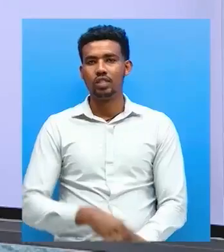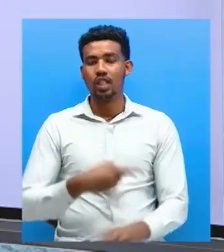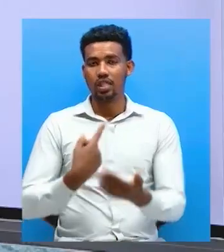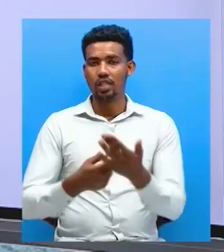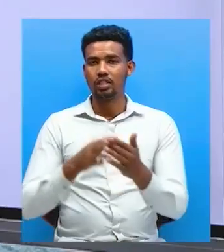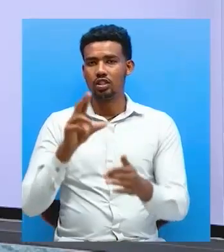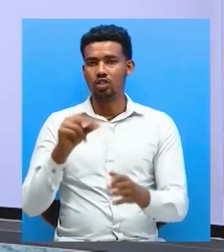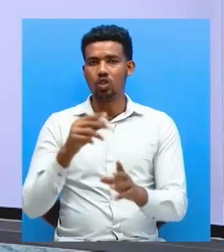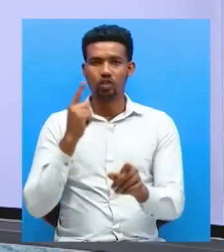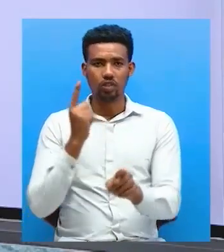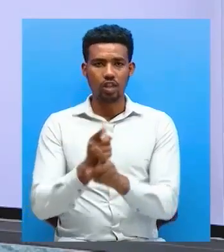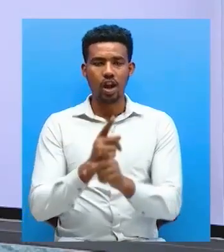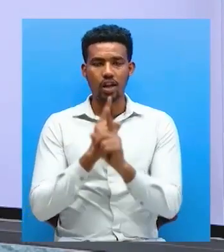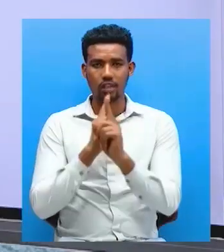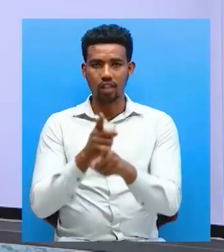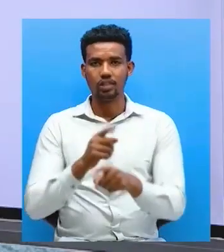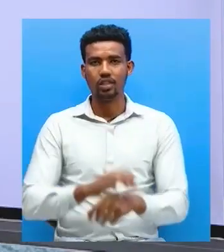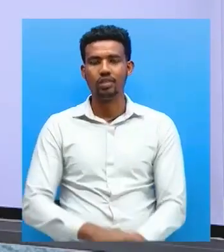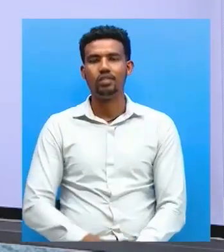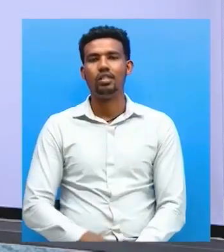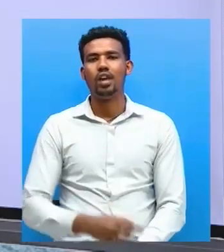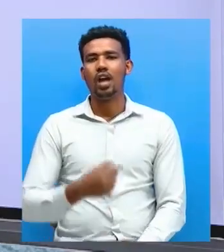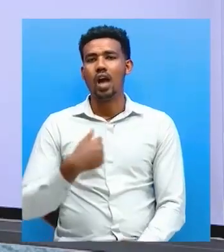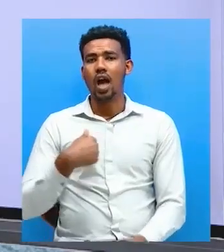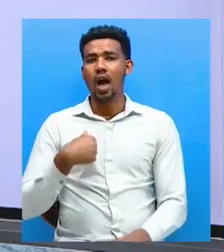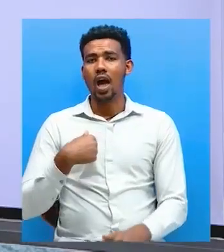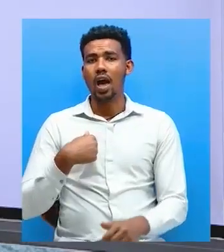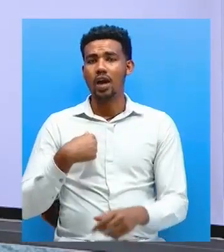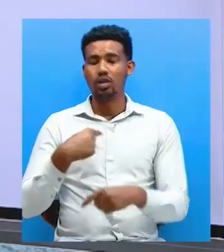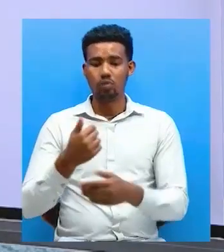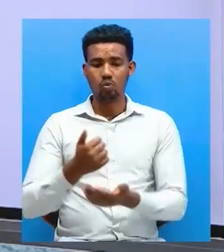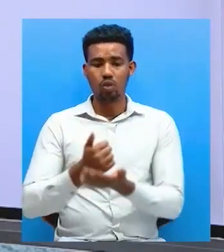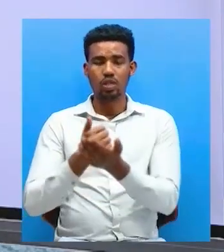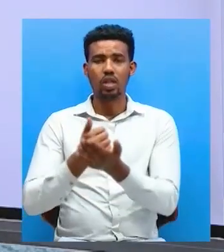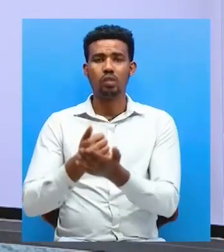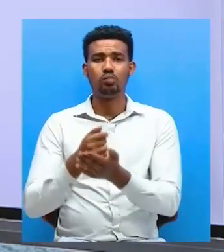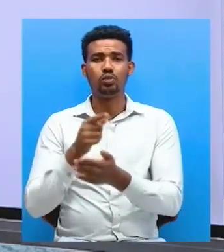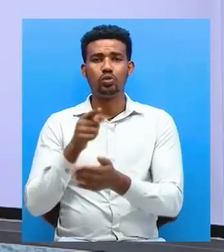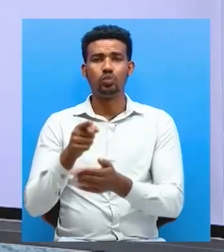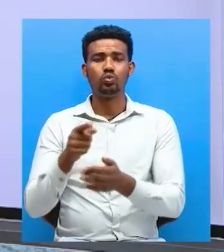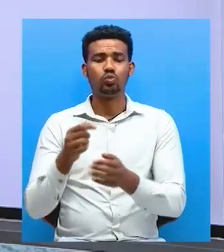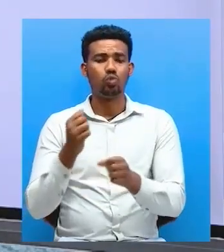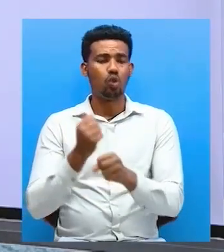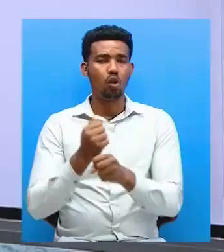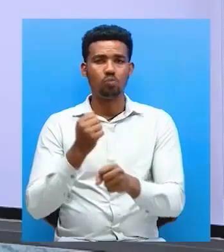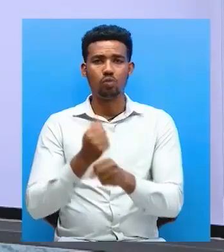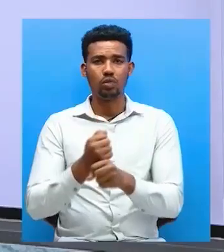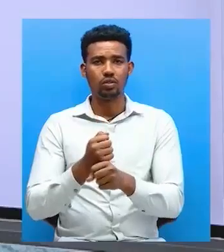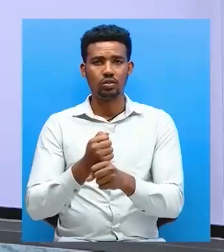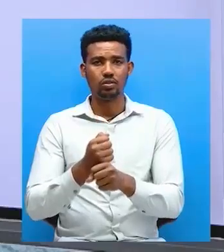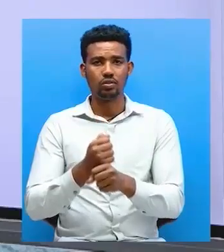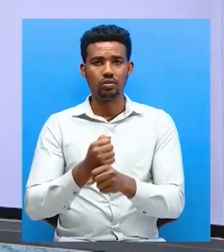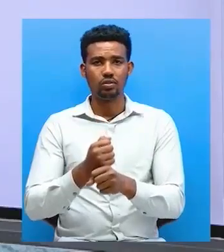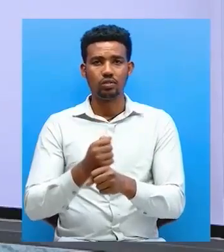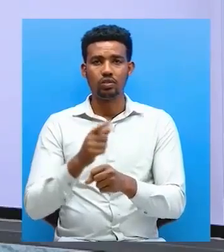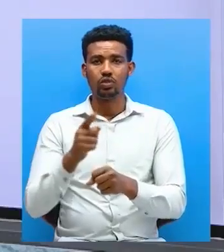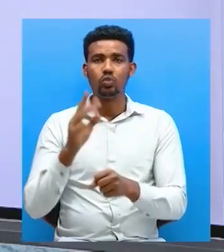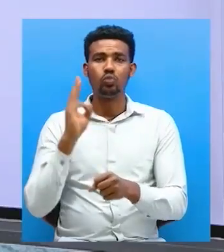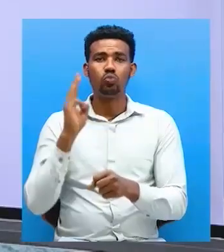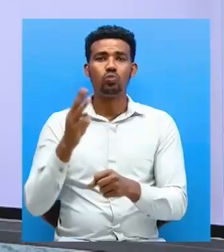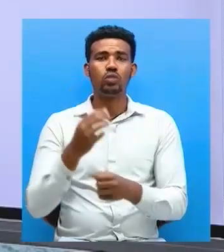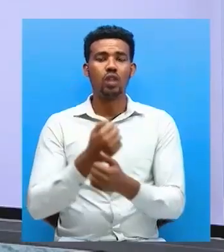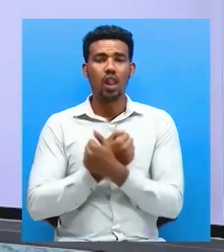not the right answer. I won't help you with your homework. You would